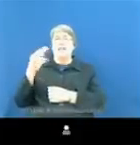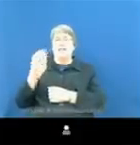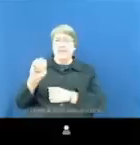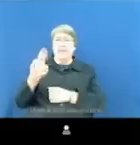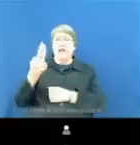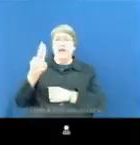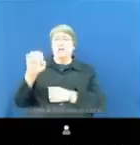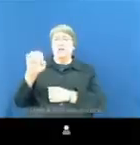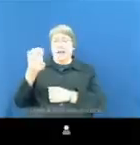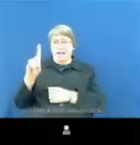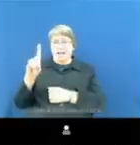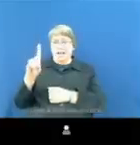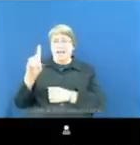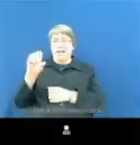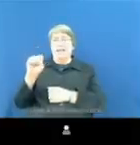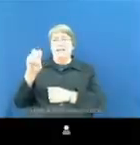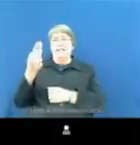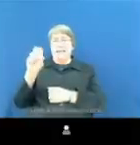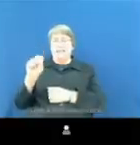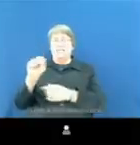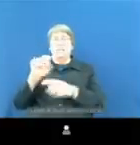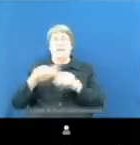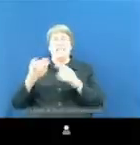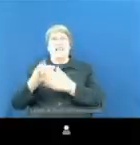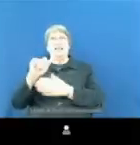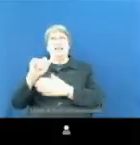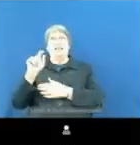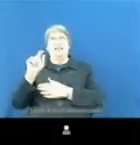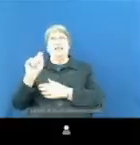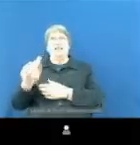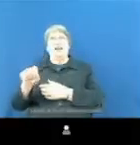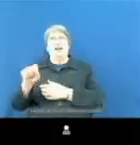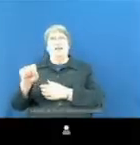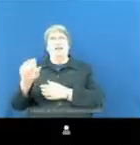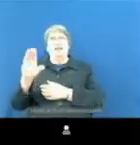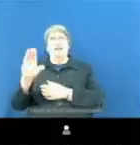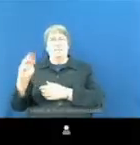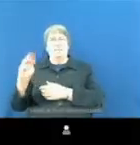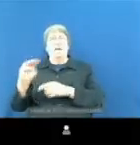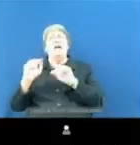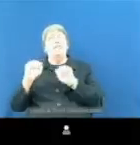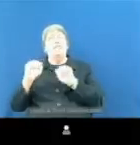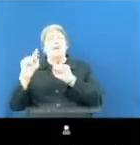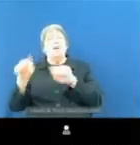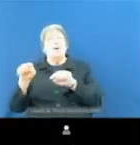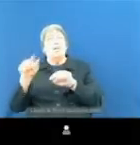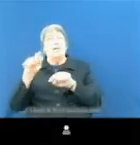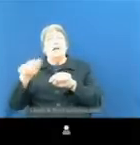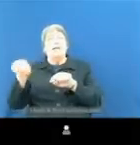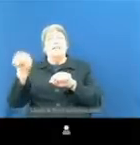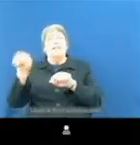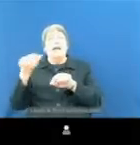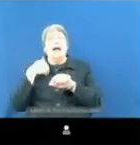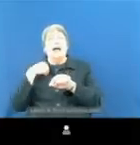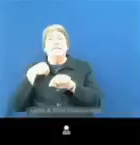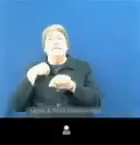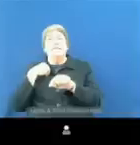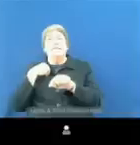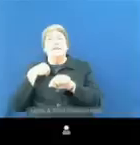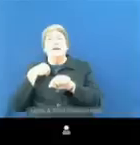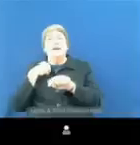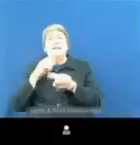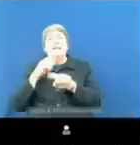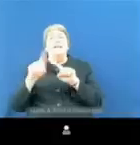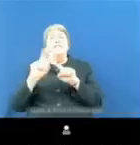.blog or .com, SCOTUS blog. If you go there, they have taped the appellant arguments,